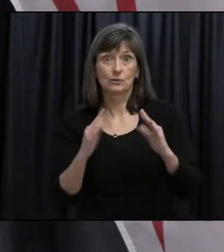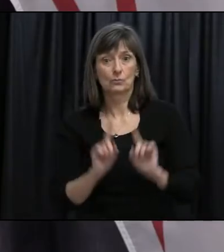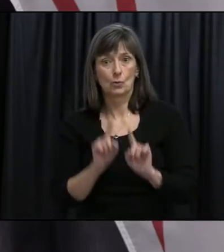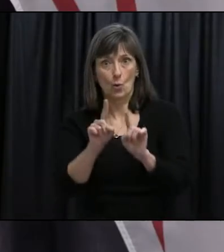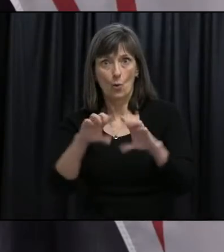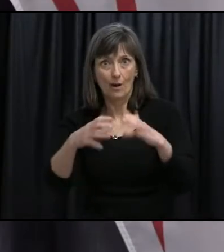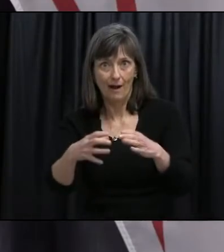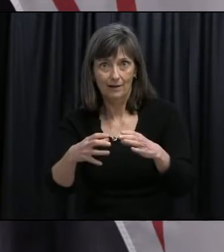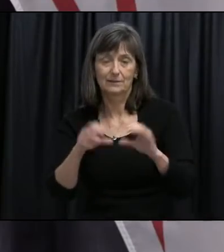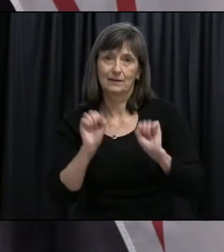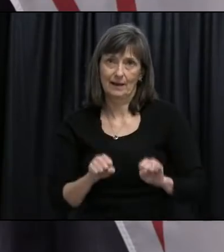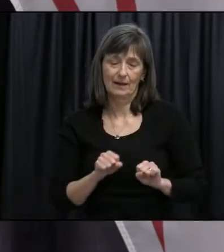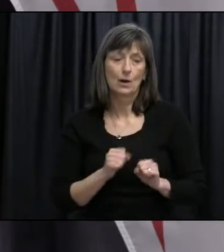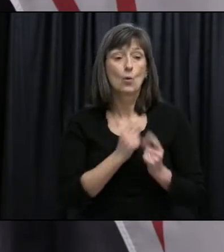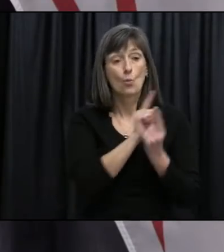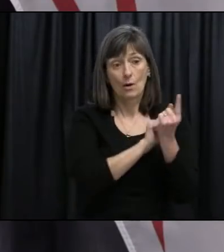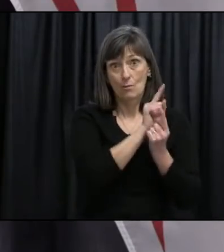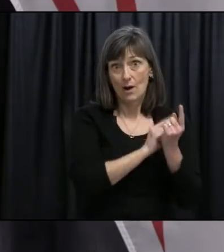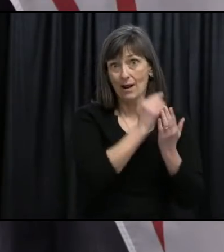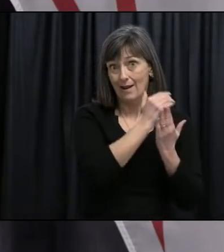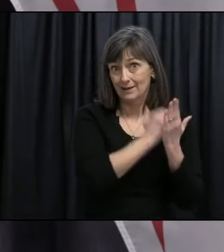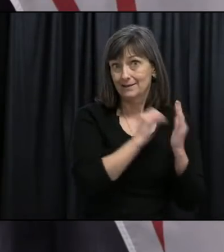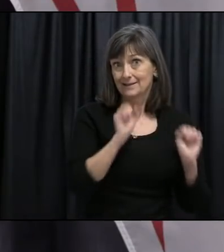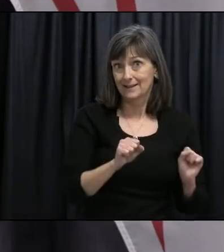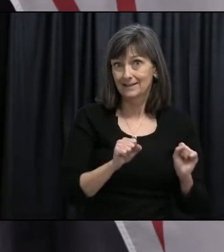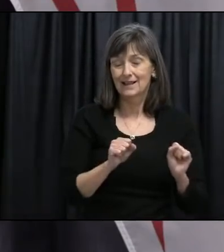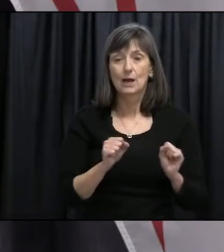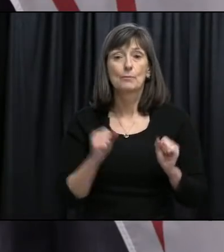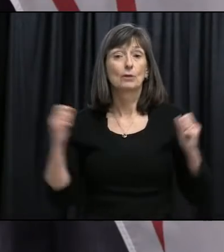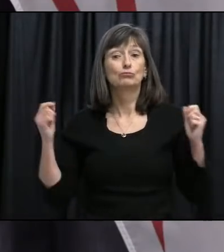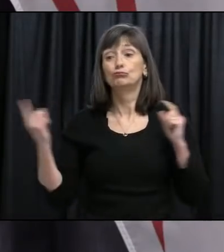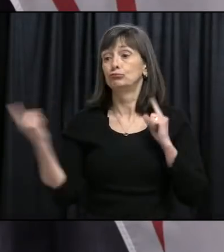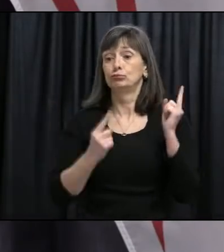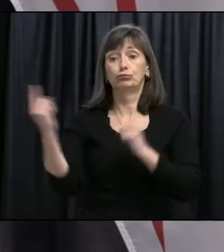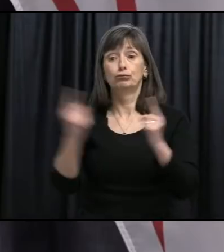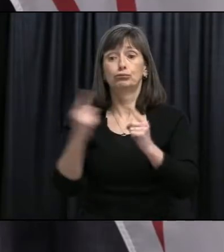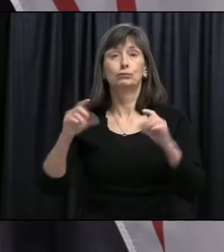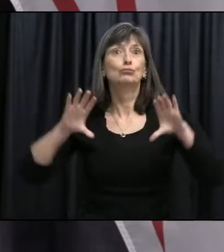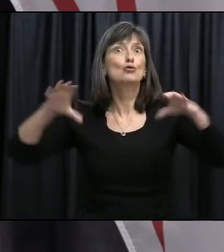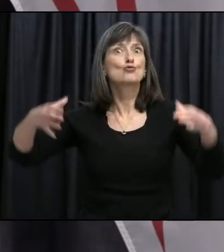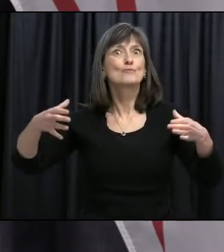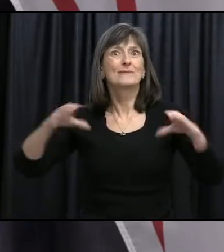where, you know, where you would be interacting with people outside of your household.